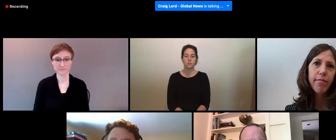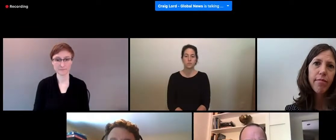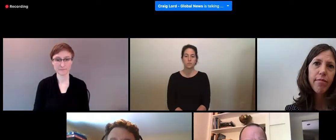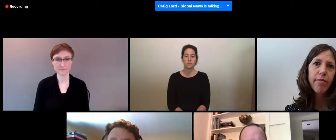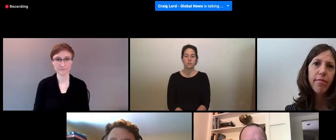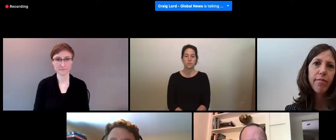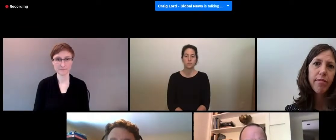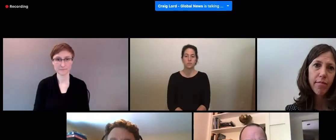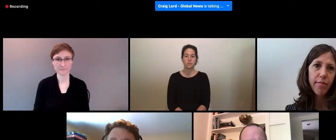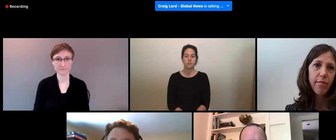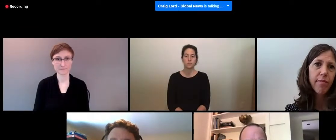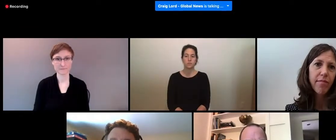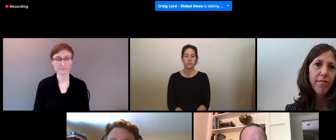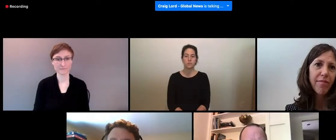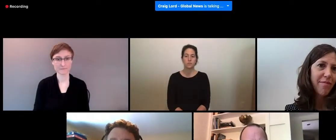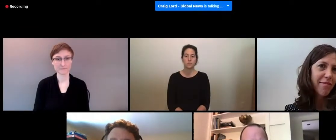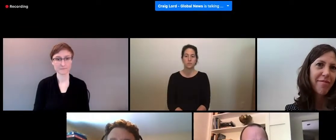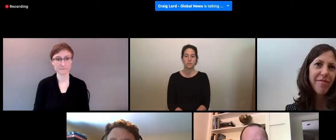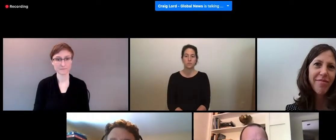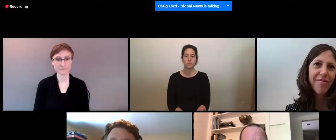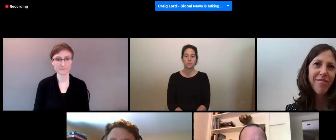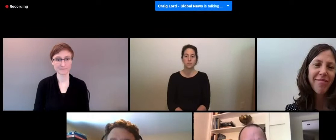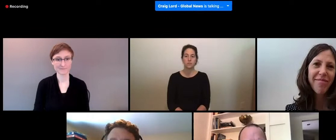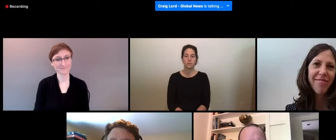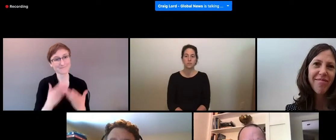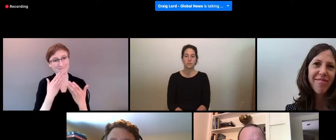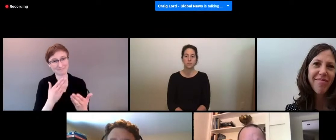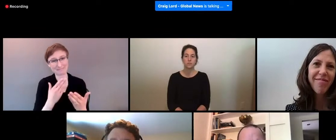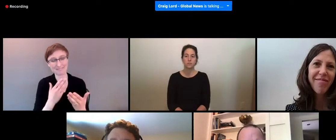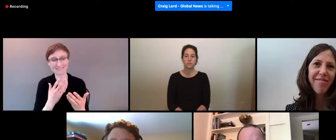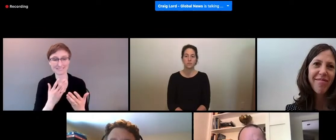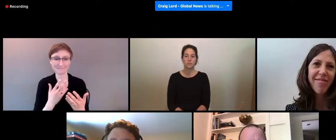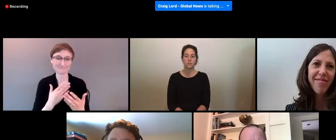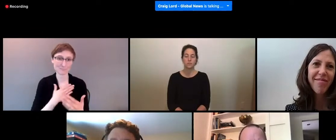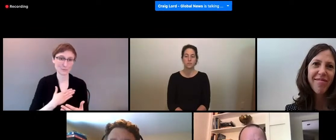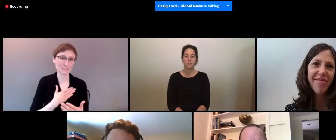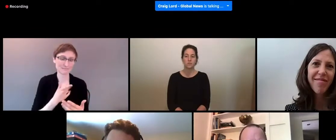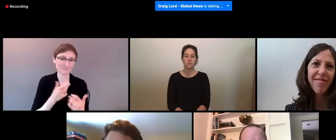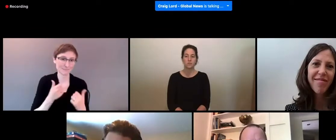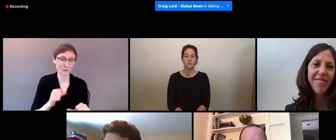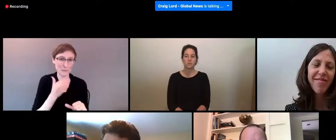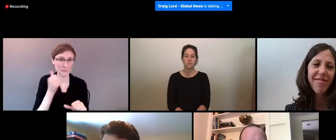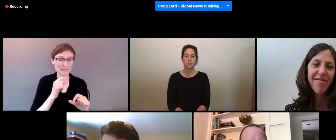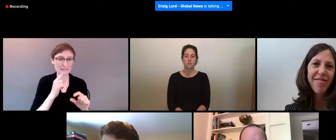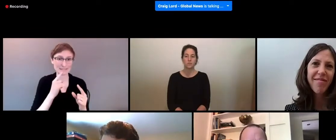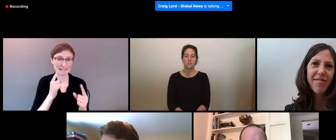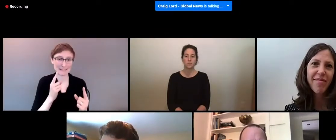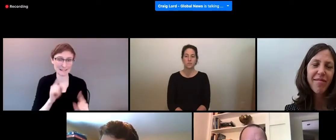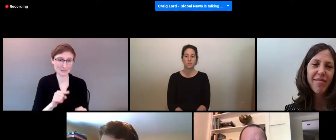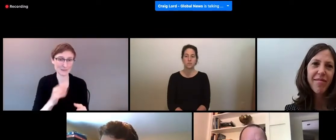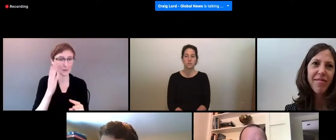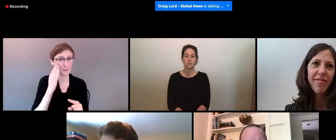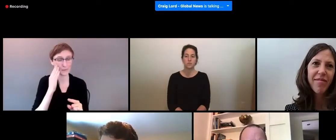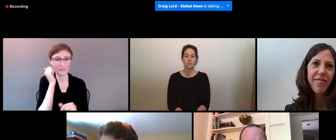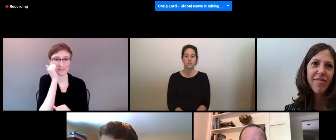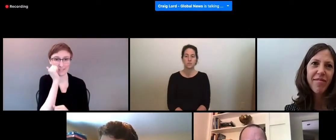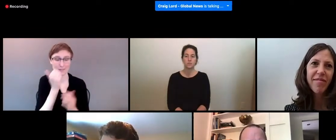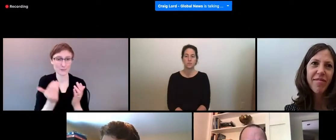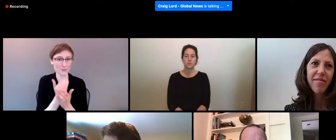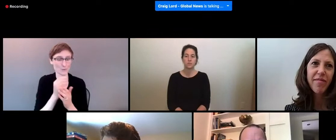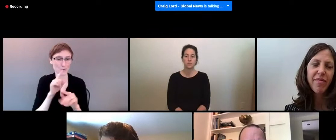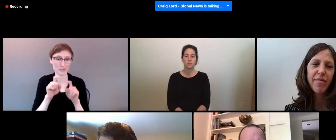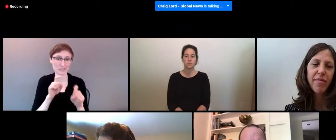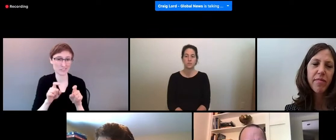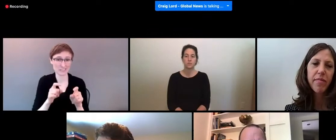Great. Appreciate you doing the best. I know that these are all new questions that you're trying to answer every day and with very